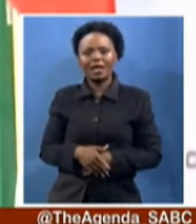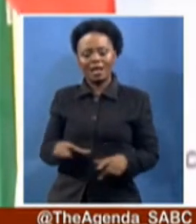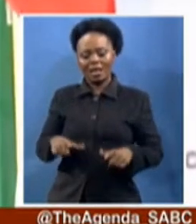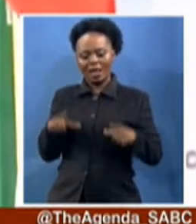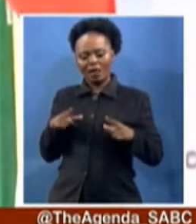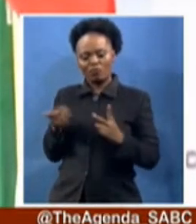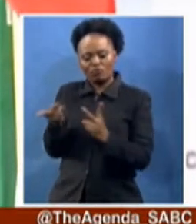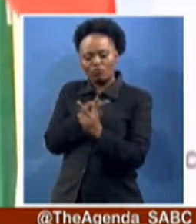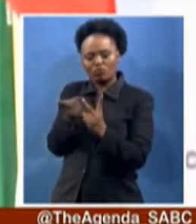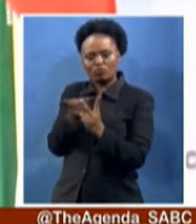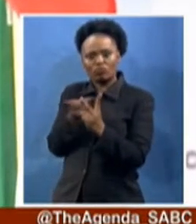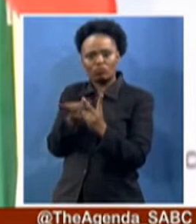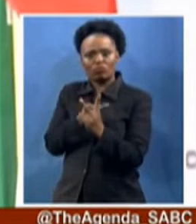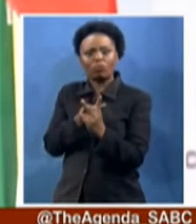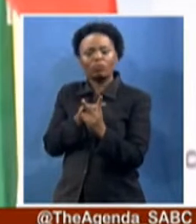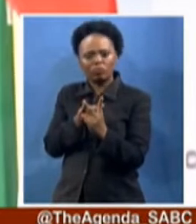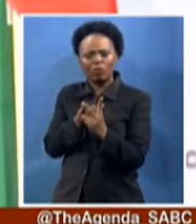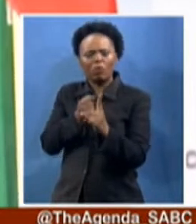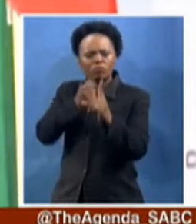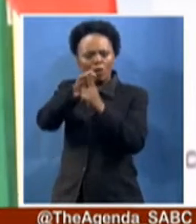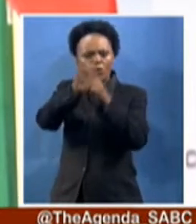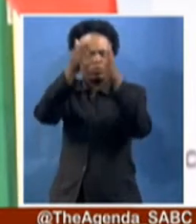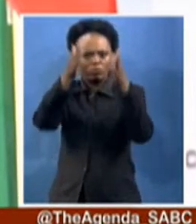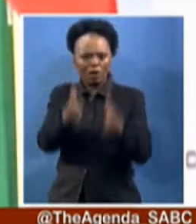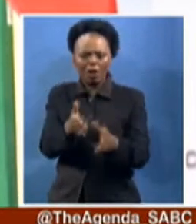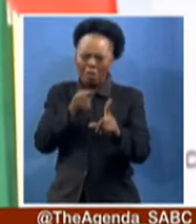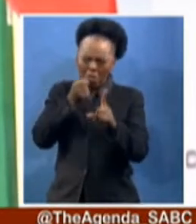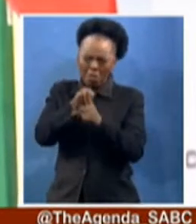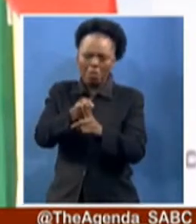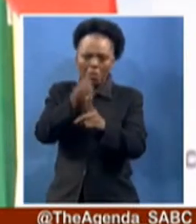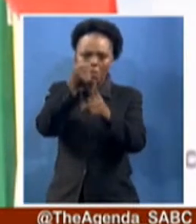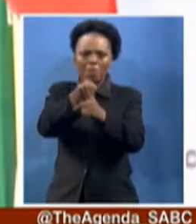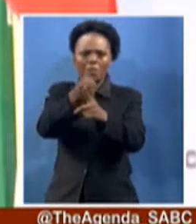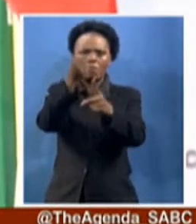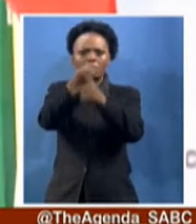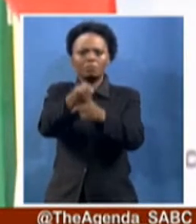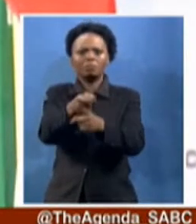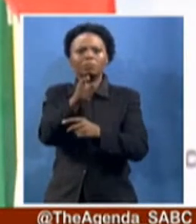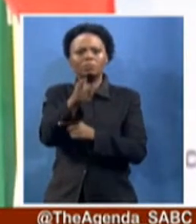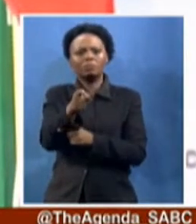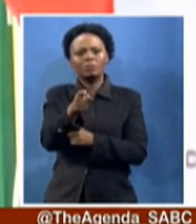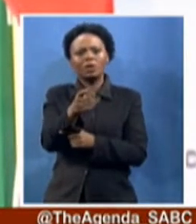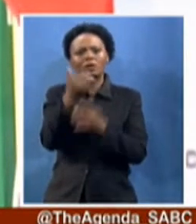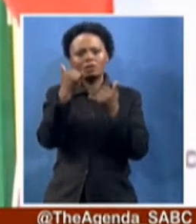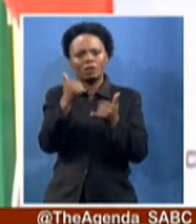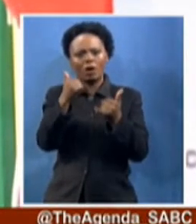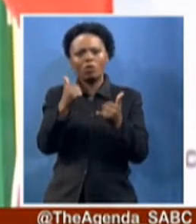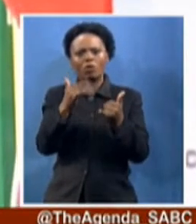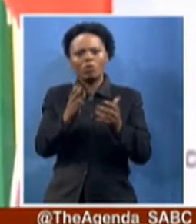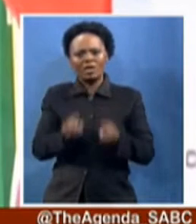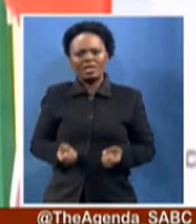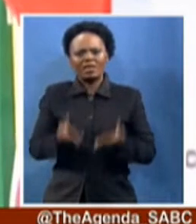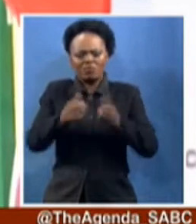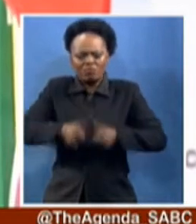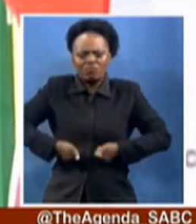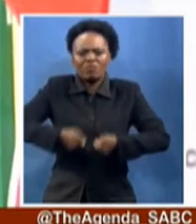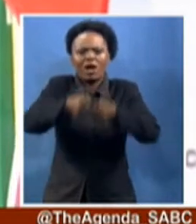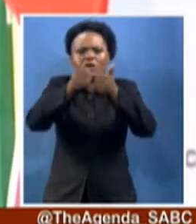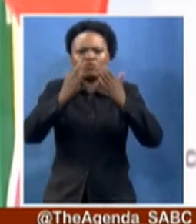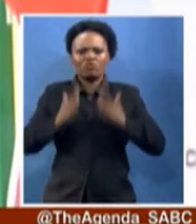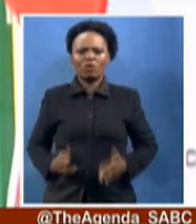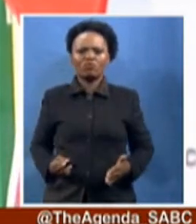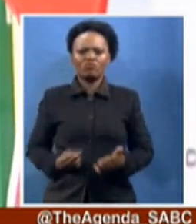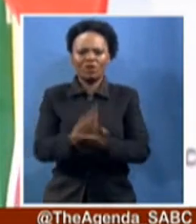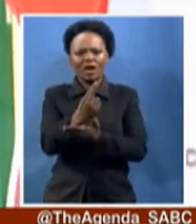fought for the restoration of human rights to Africans, both at home and across the globe. They understood